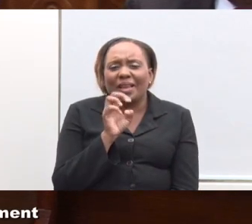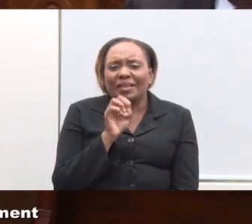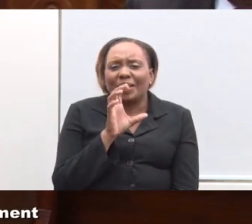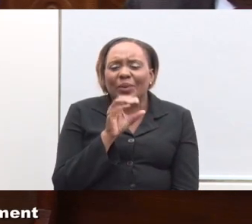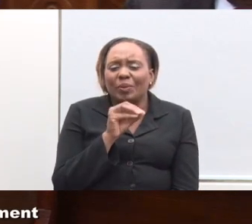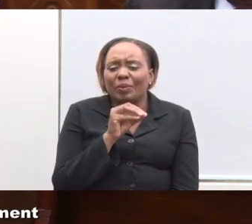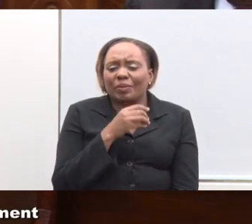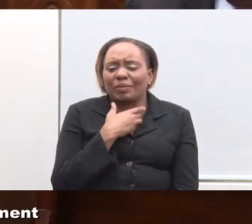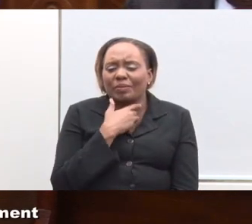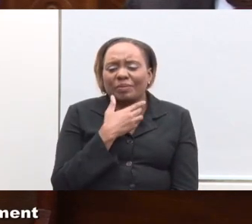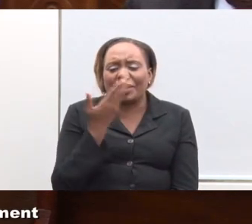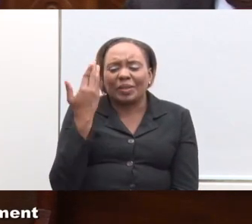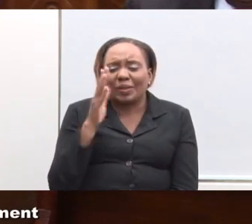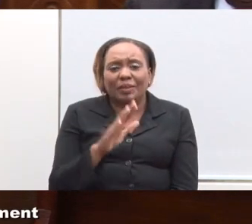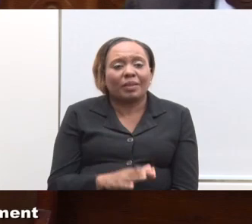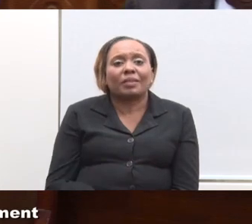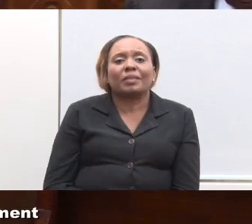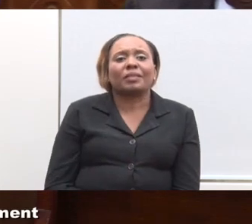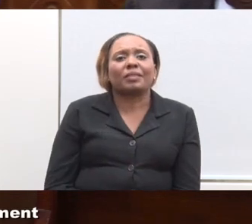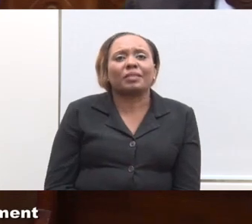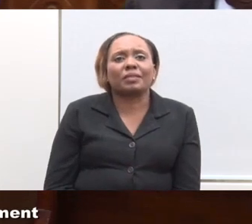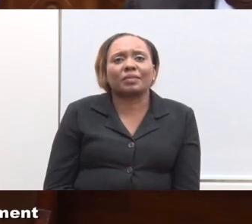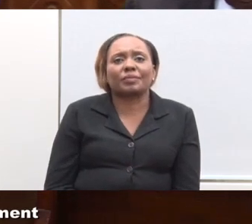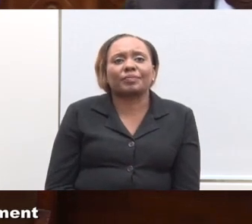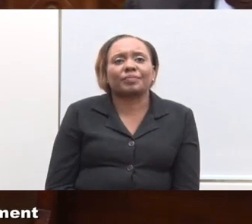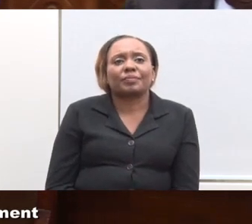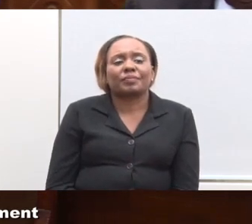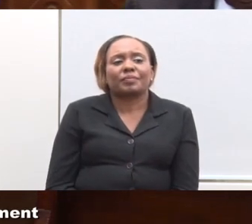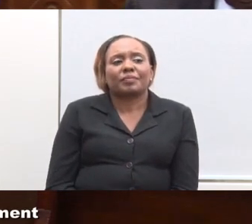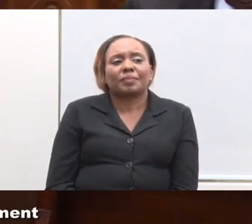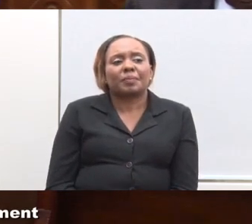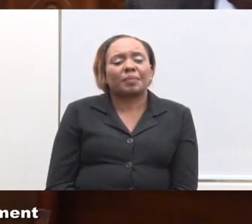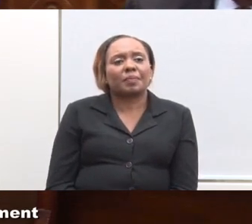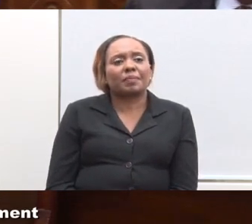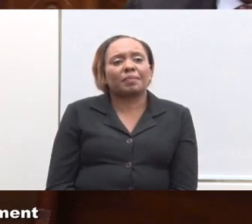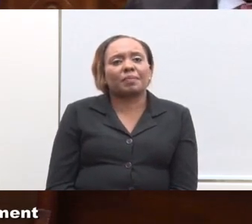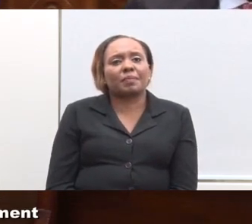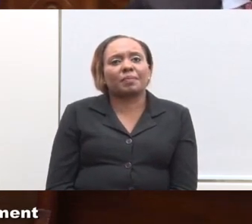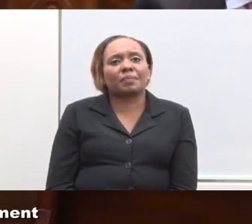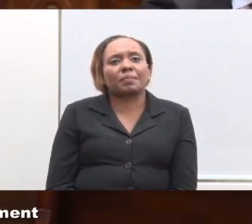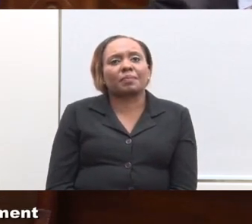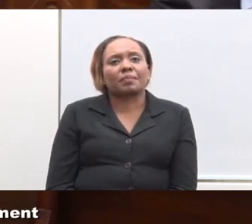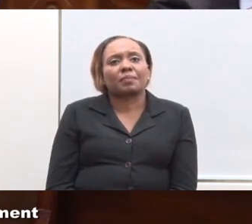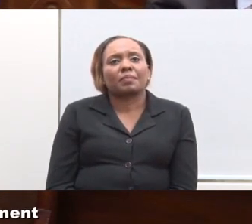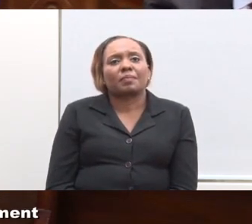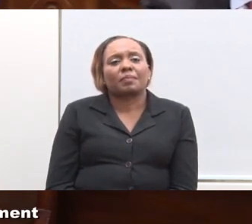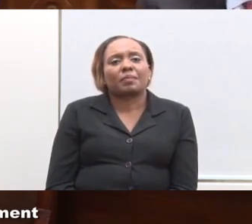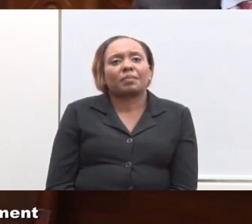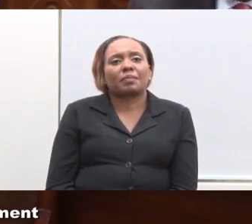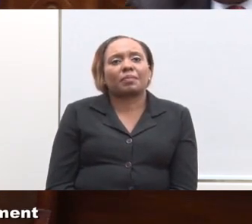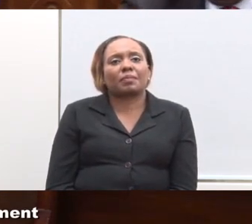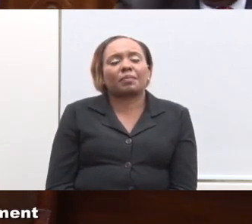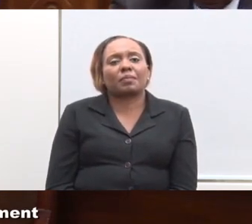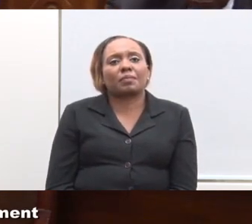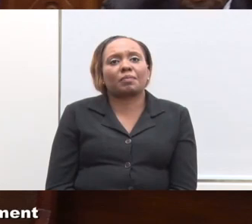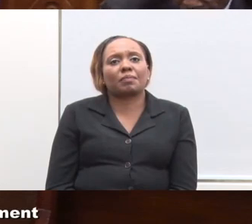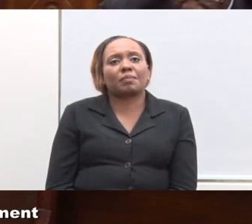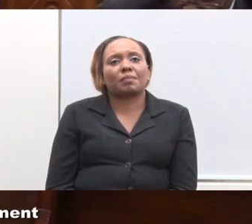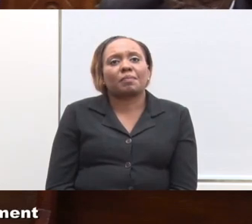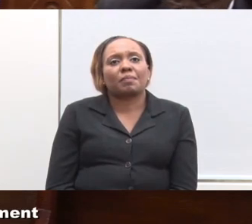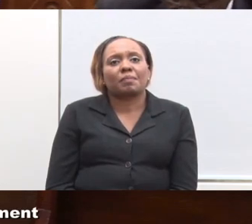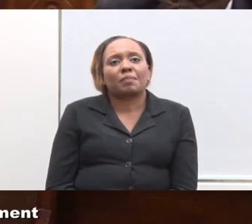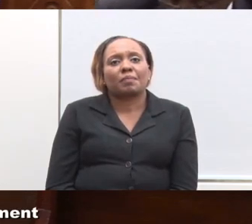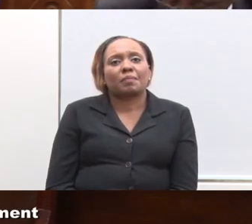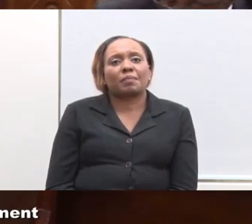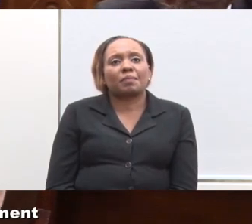They have proposed to us, and remember the government of Barbados would have underwritten $600 million in liabilities